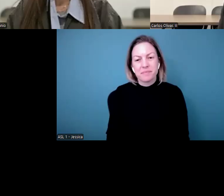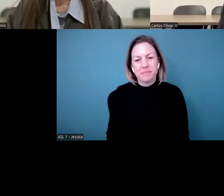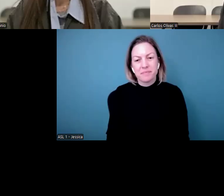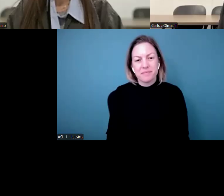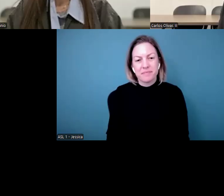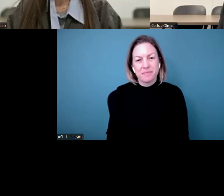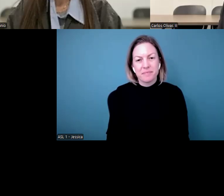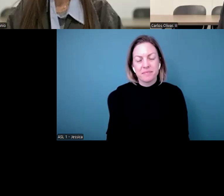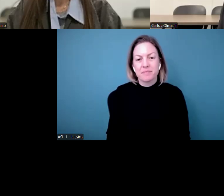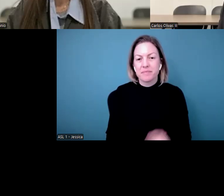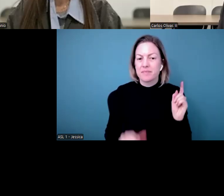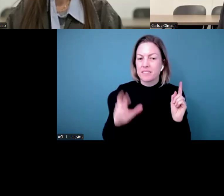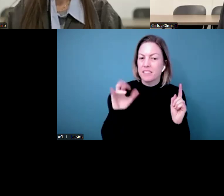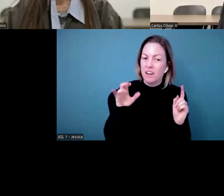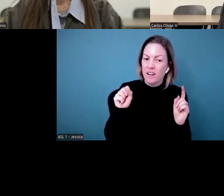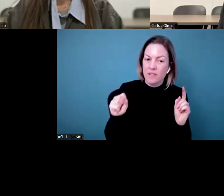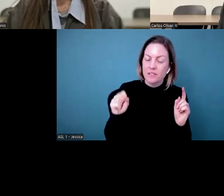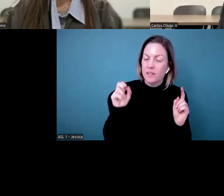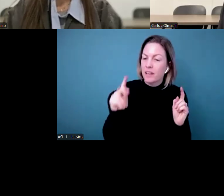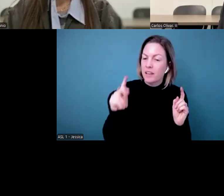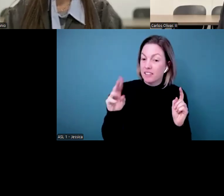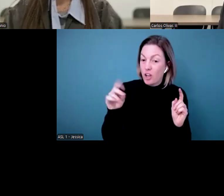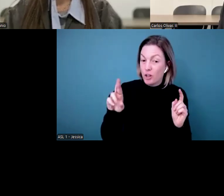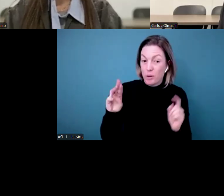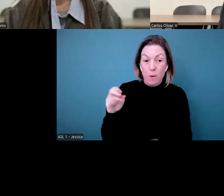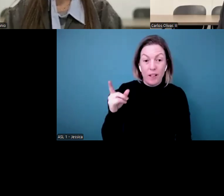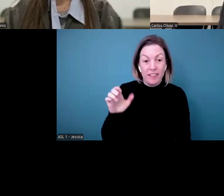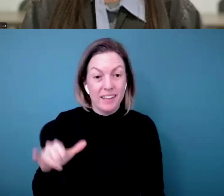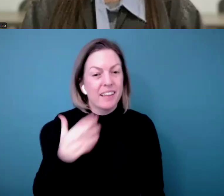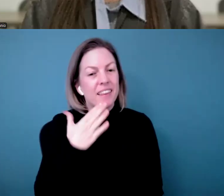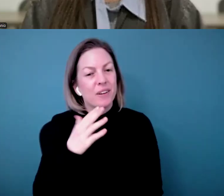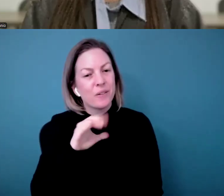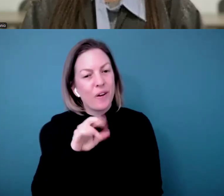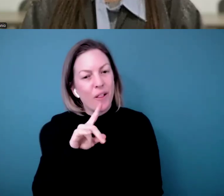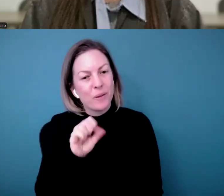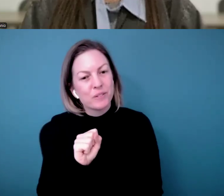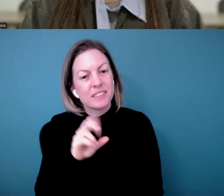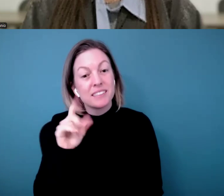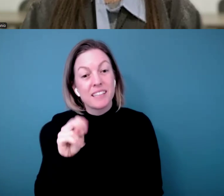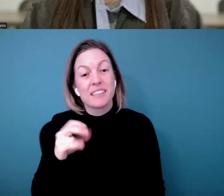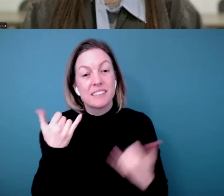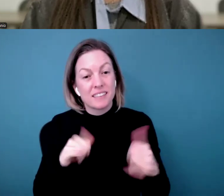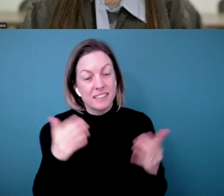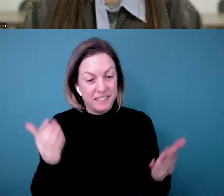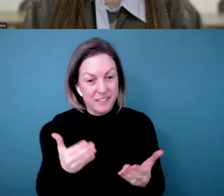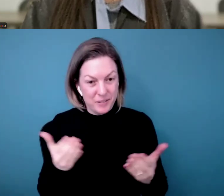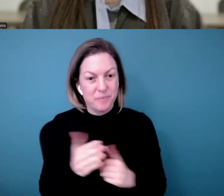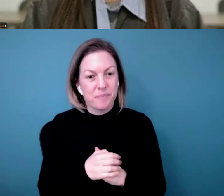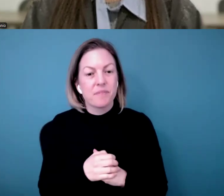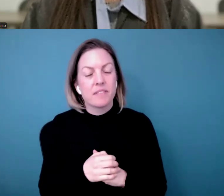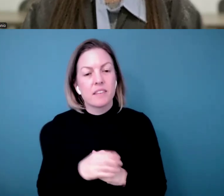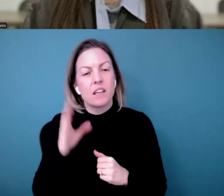All right, Dr. Mobley. Yeah, hi. Thanks, Carlos. Dan is still on, and I just wanted to build